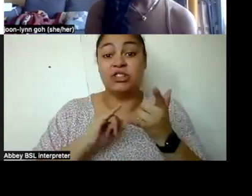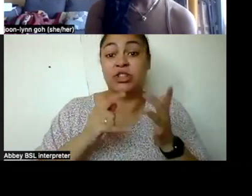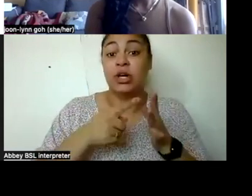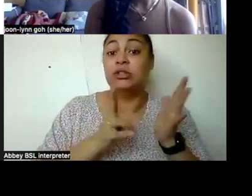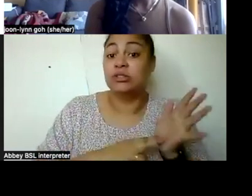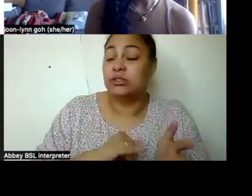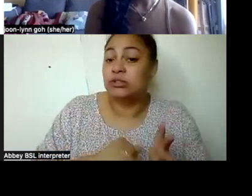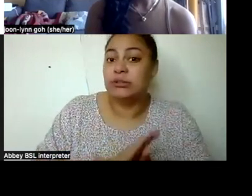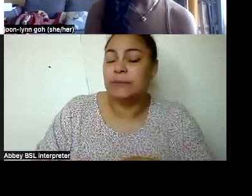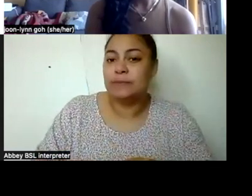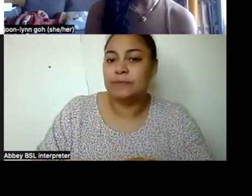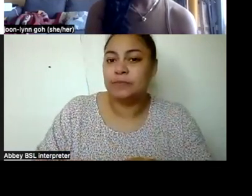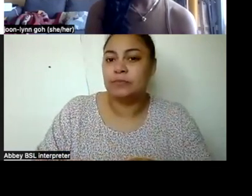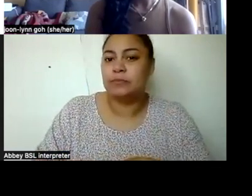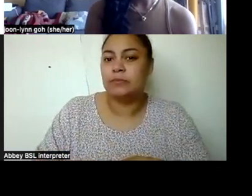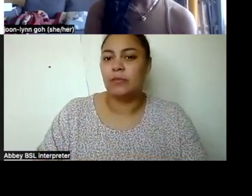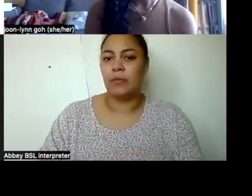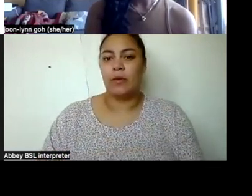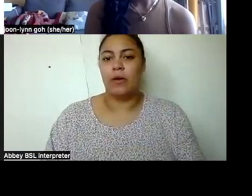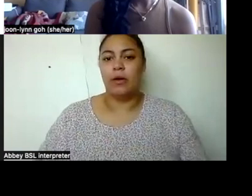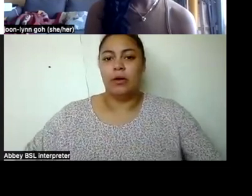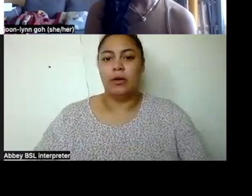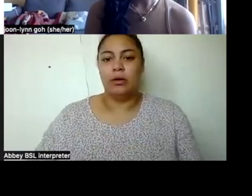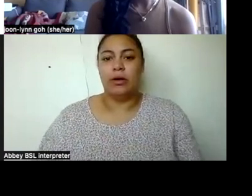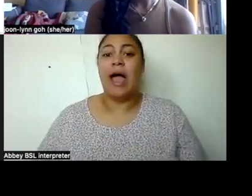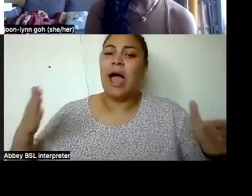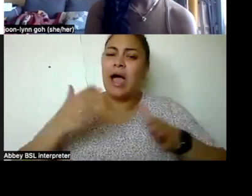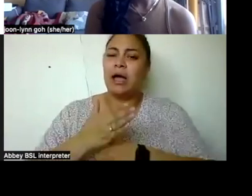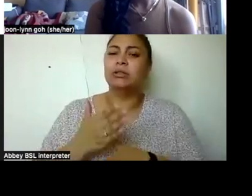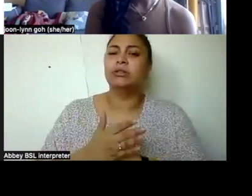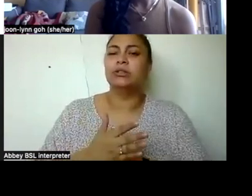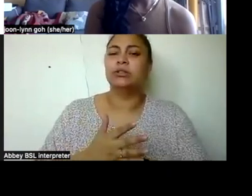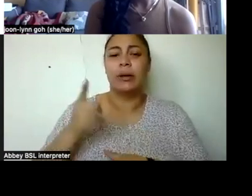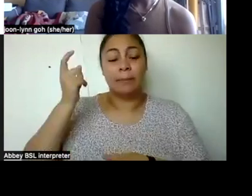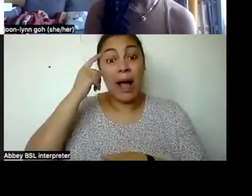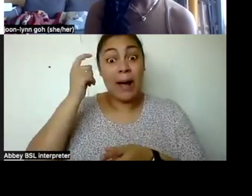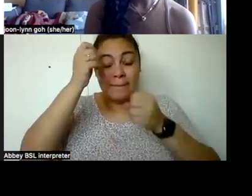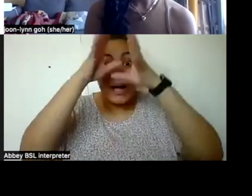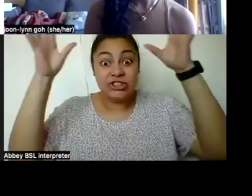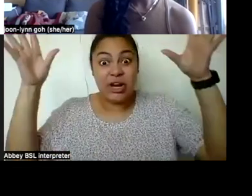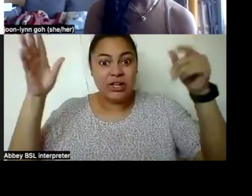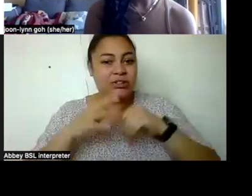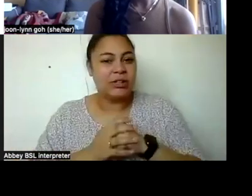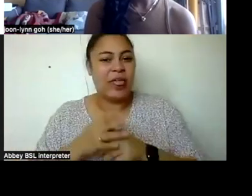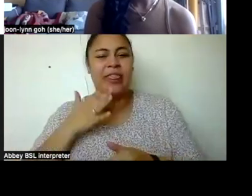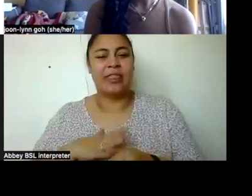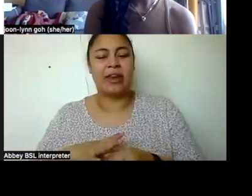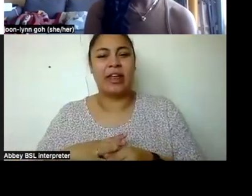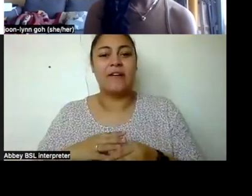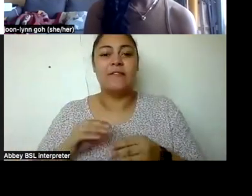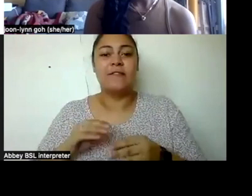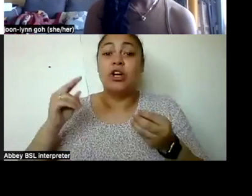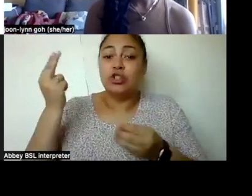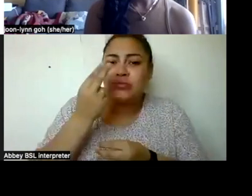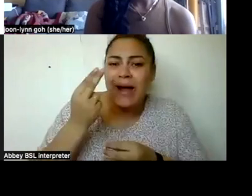well-being. And in terms of actions that have caught my imagination, I think the need for crafting a